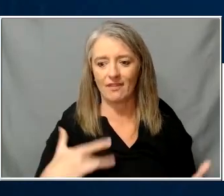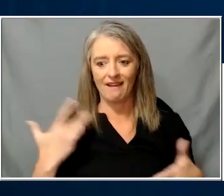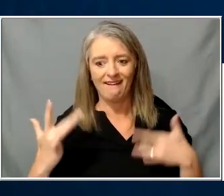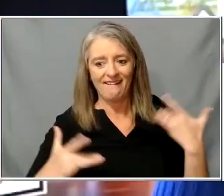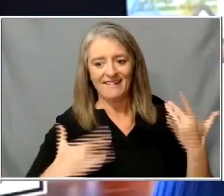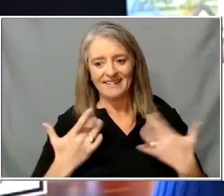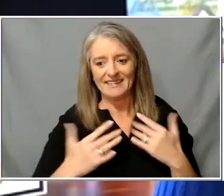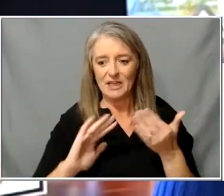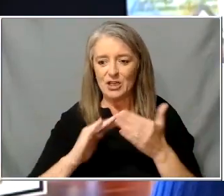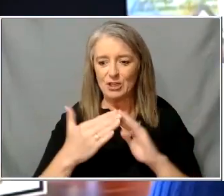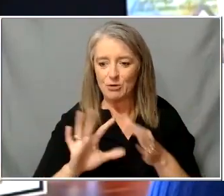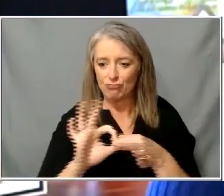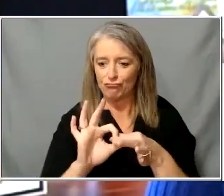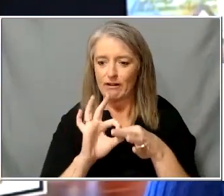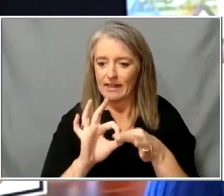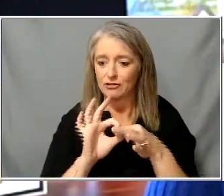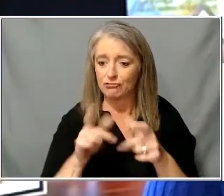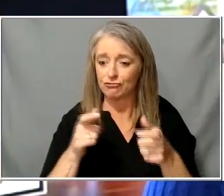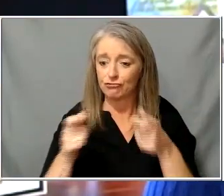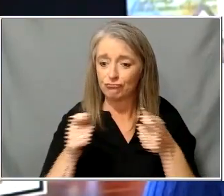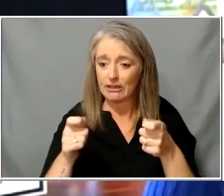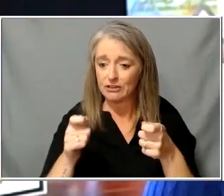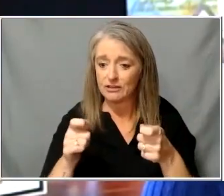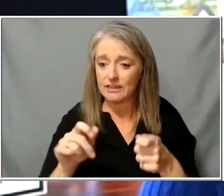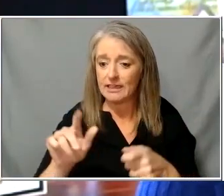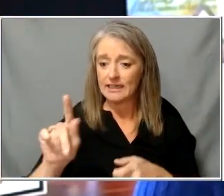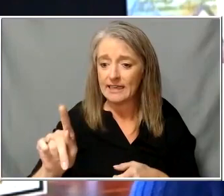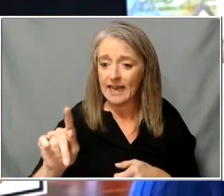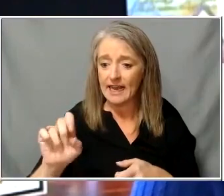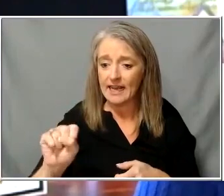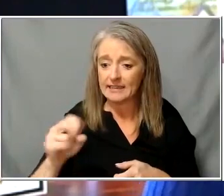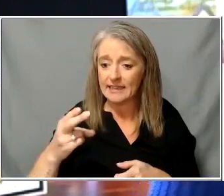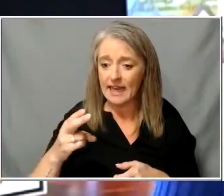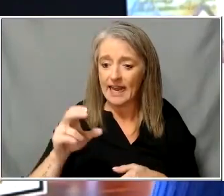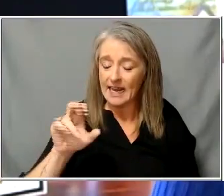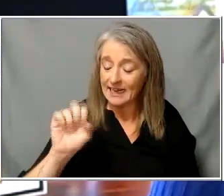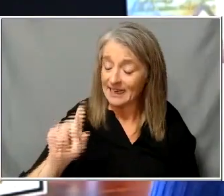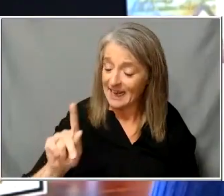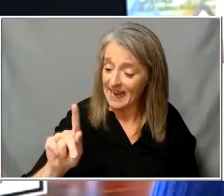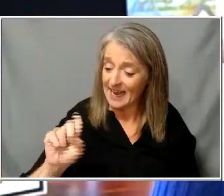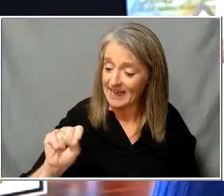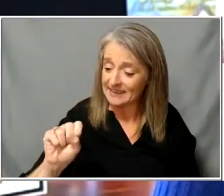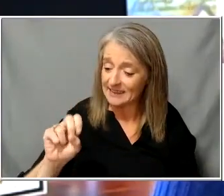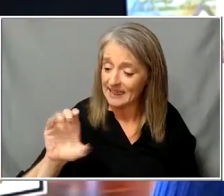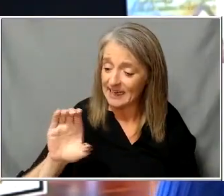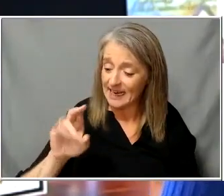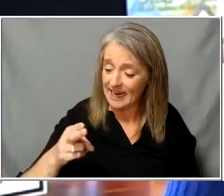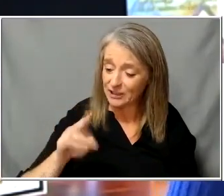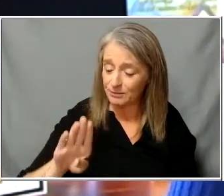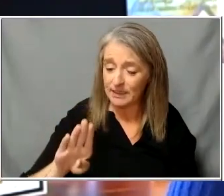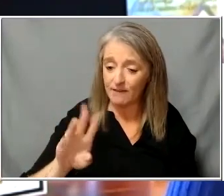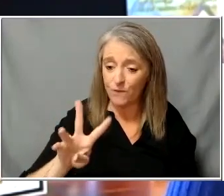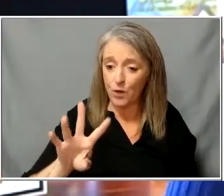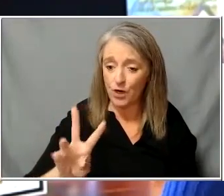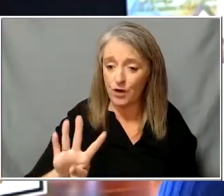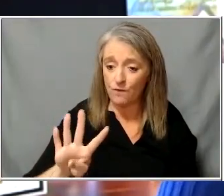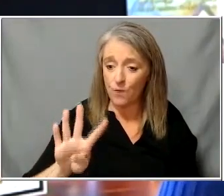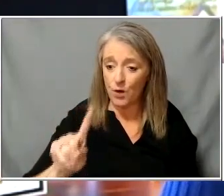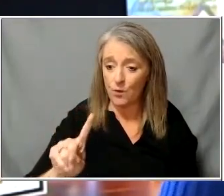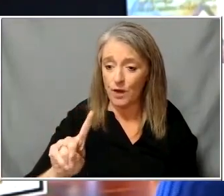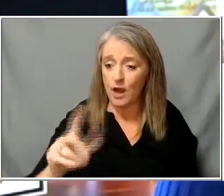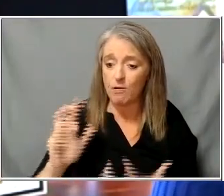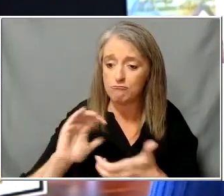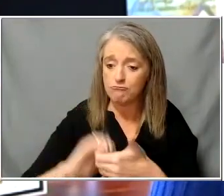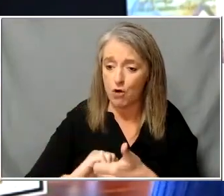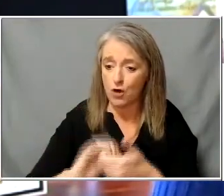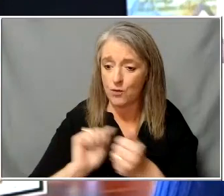That I'm the Community Relationships Director here at KSHB 41. And that means that I partner with the station with